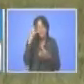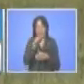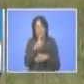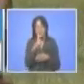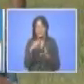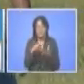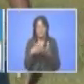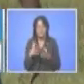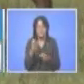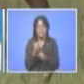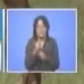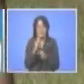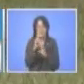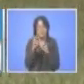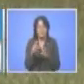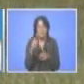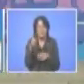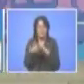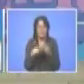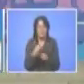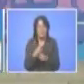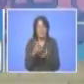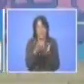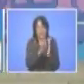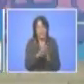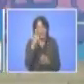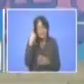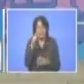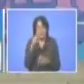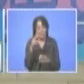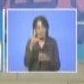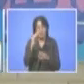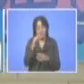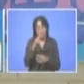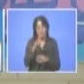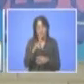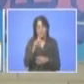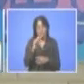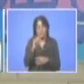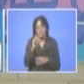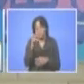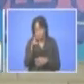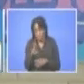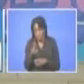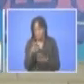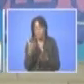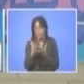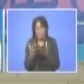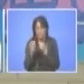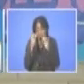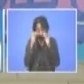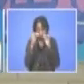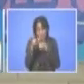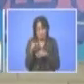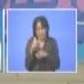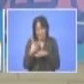examinations next year. We ask for a tutor if it's necessary, and to continue pushing